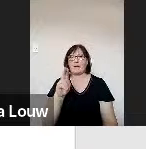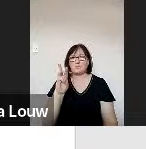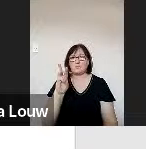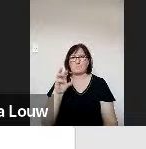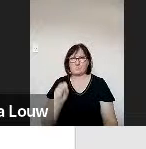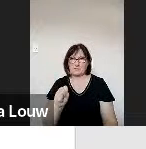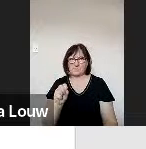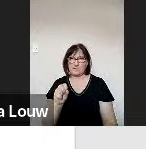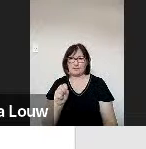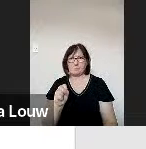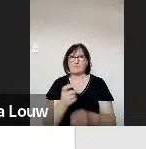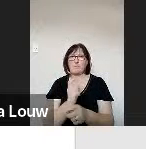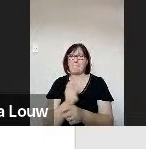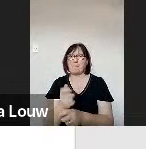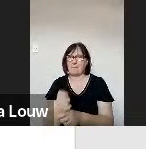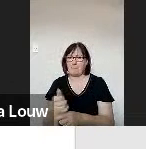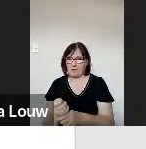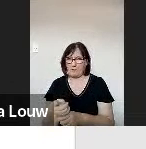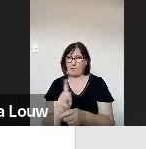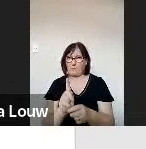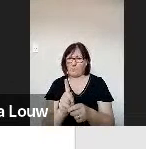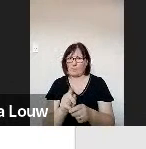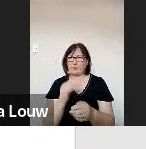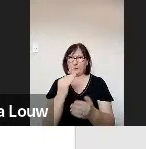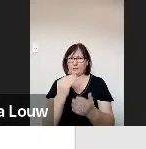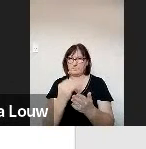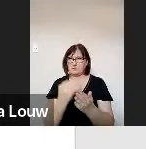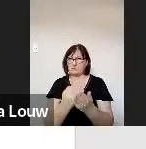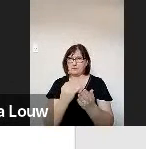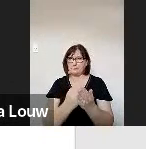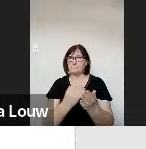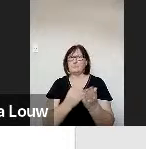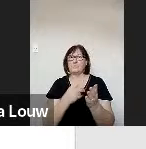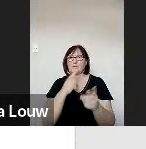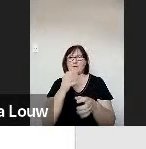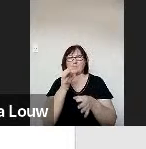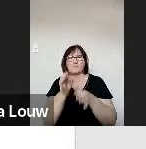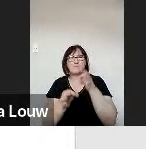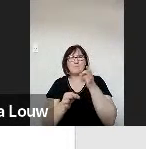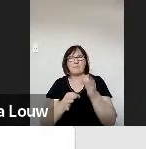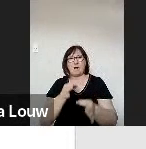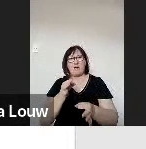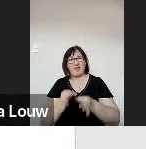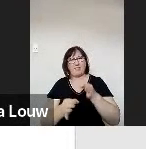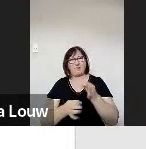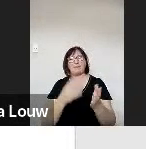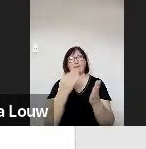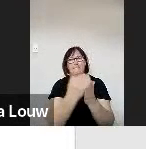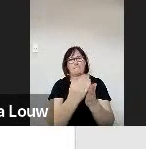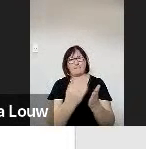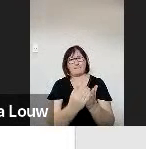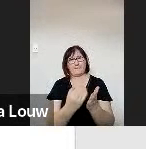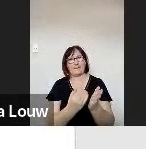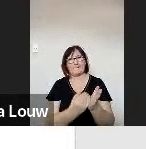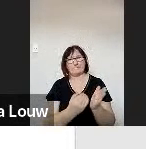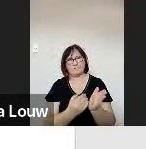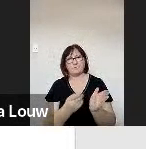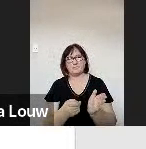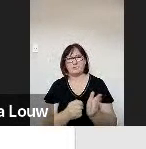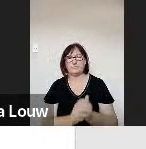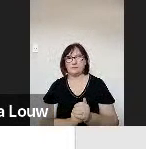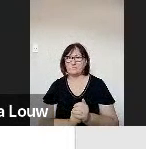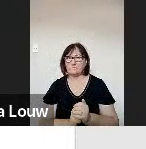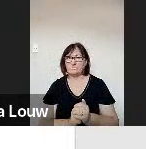to determine customs duties. We classify in an endeavor to make sure that we